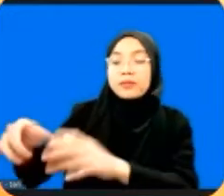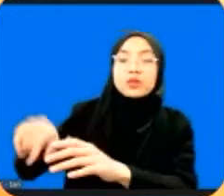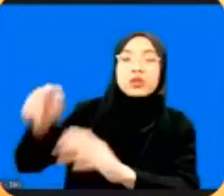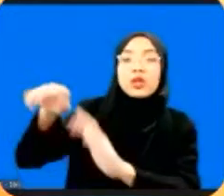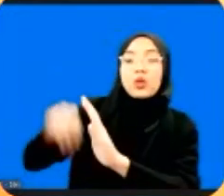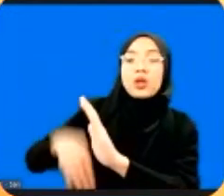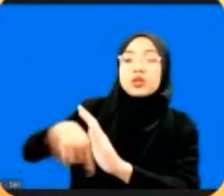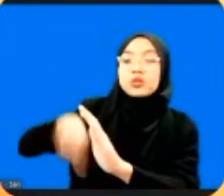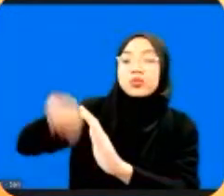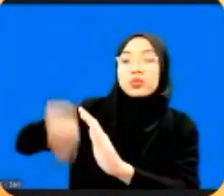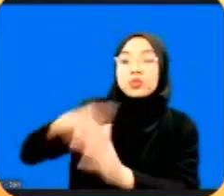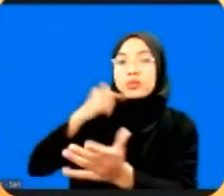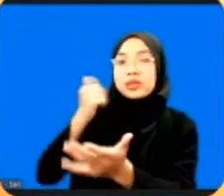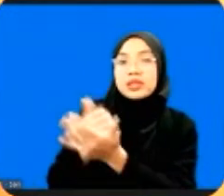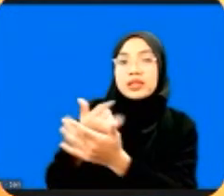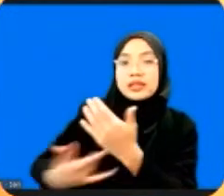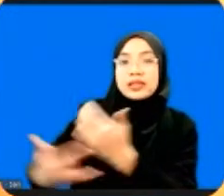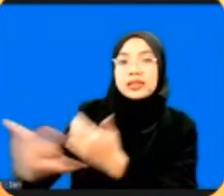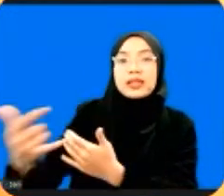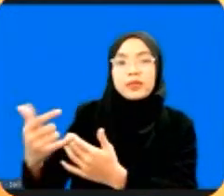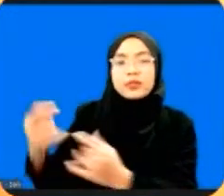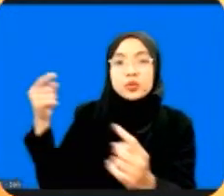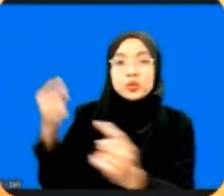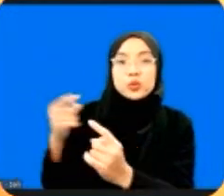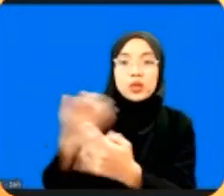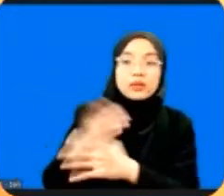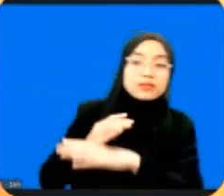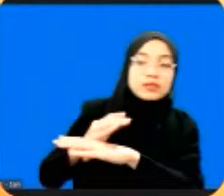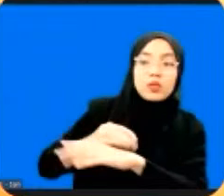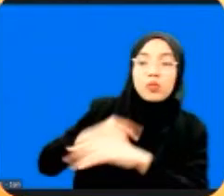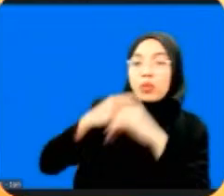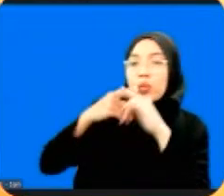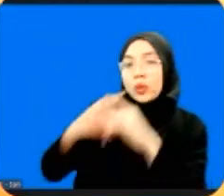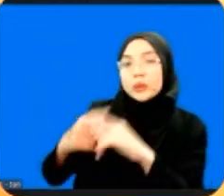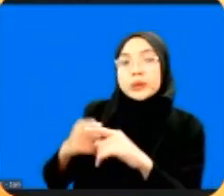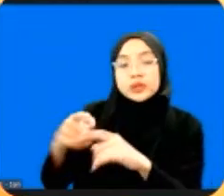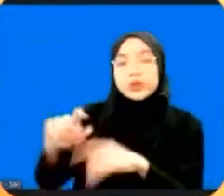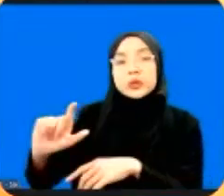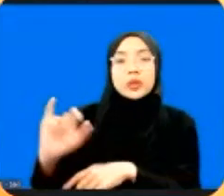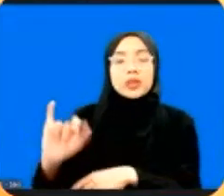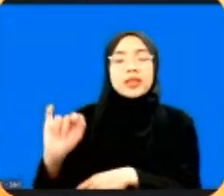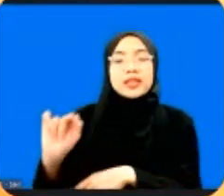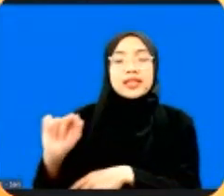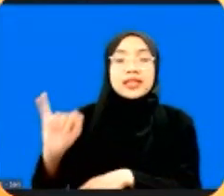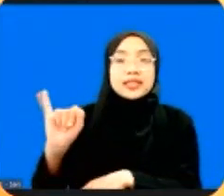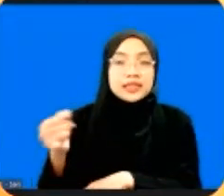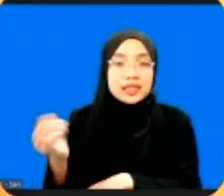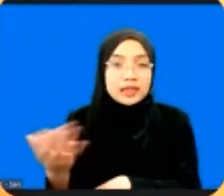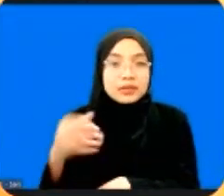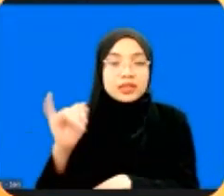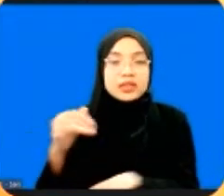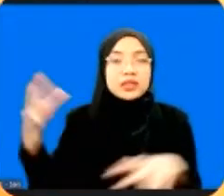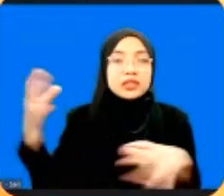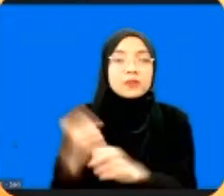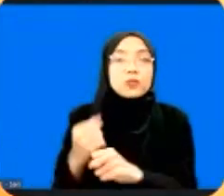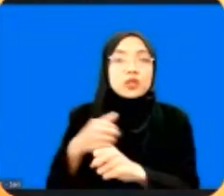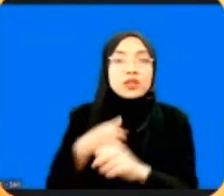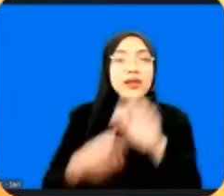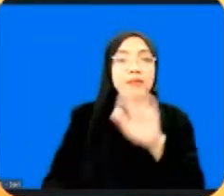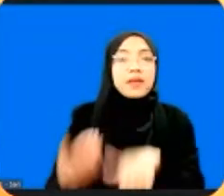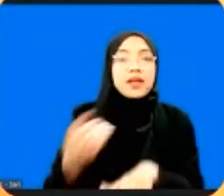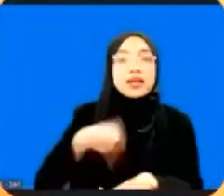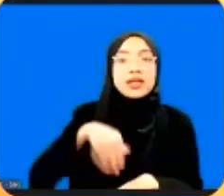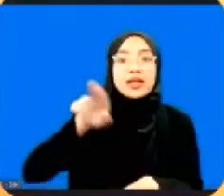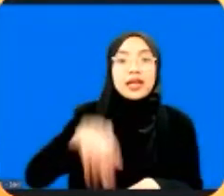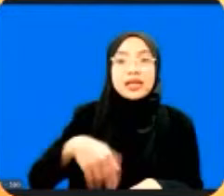to combating this. So I think my way up is back again is multi-stakeholder